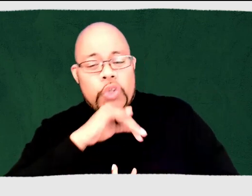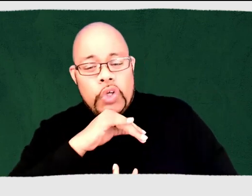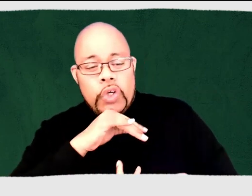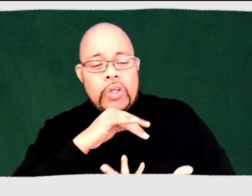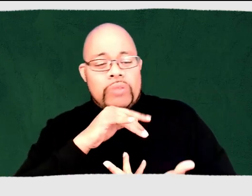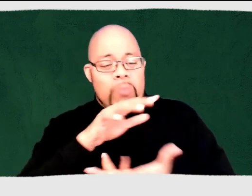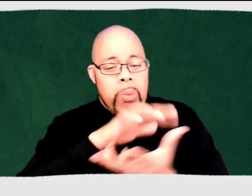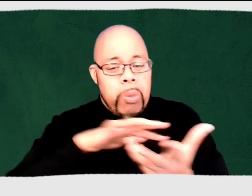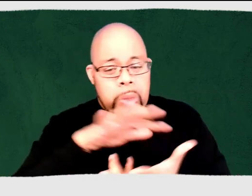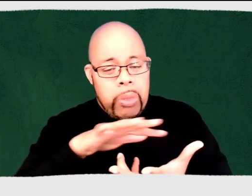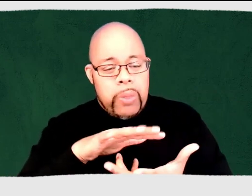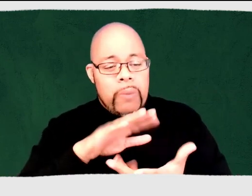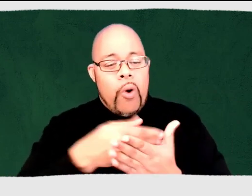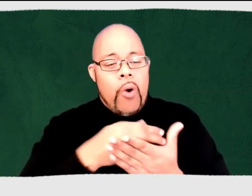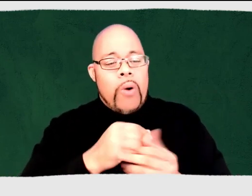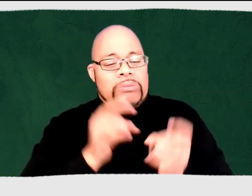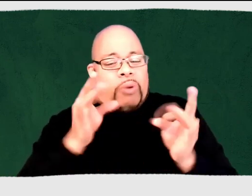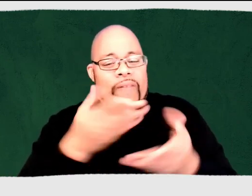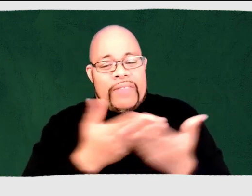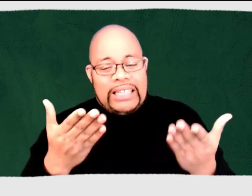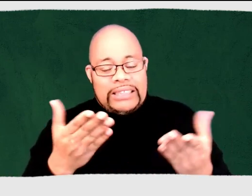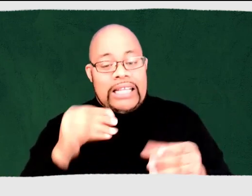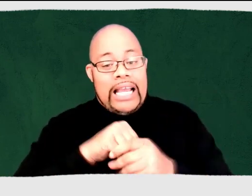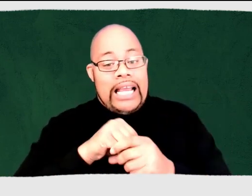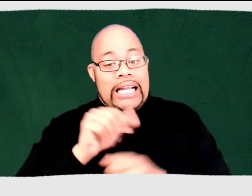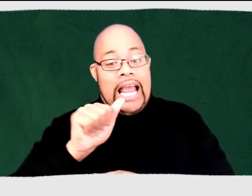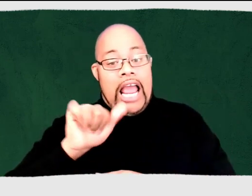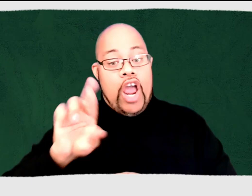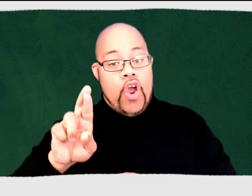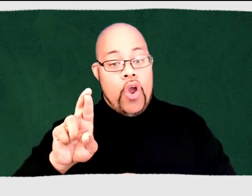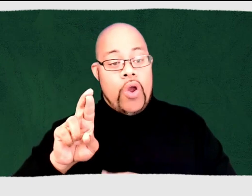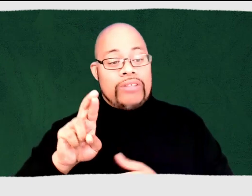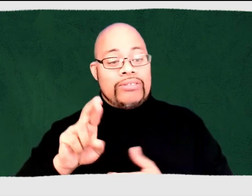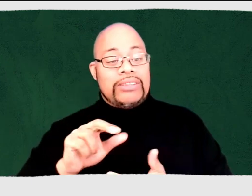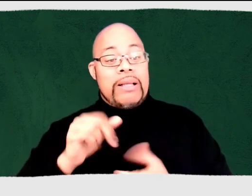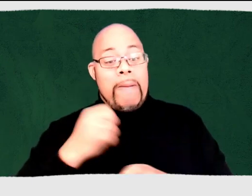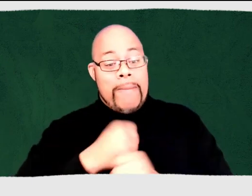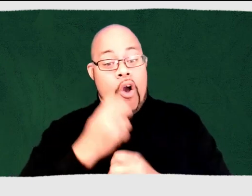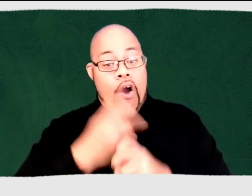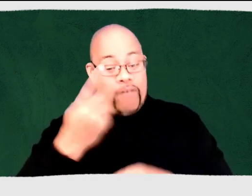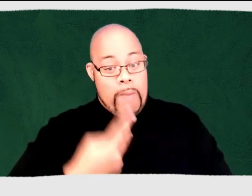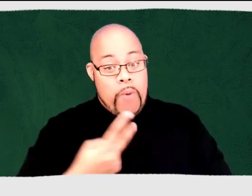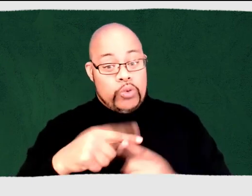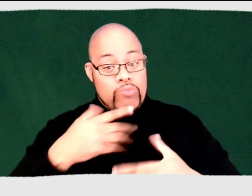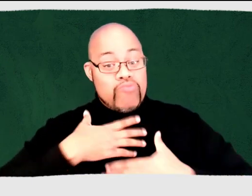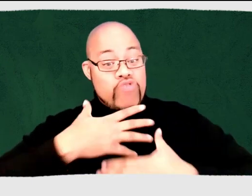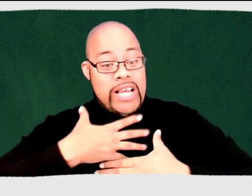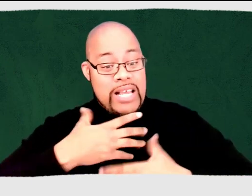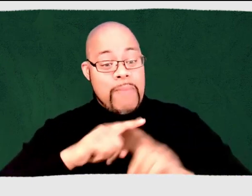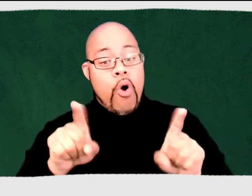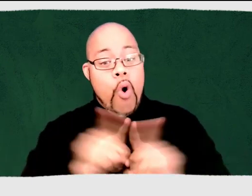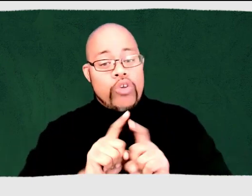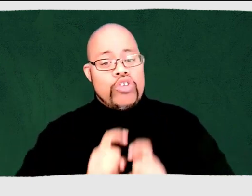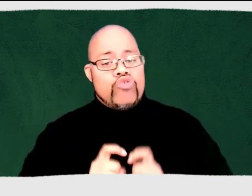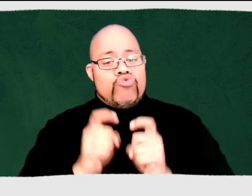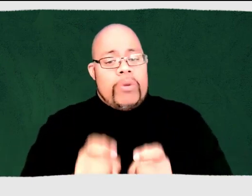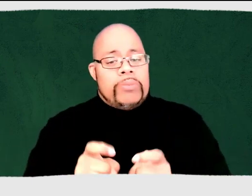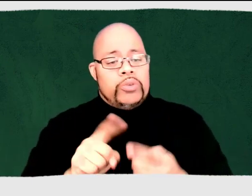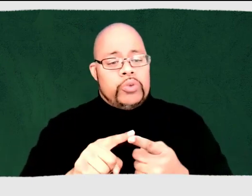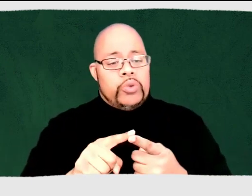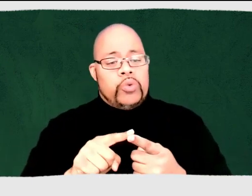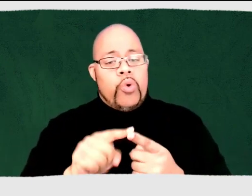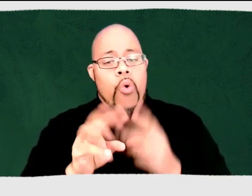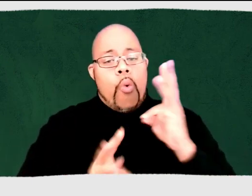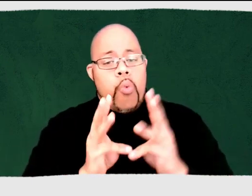and all sorts of nasty things into the air, which not only makes it harder for you and I to breathe, but also contributes to the global